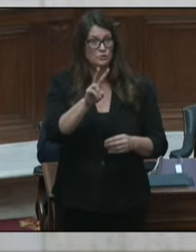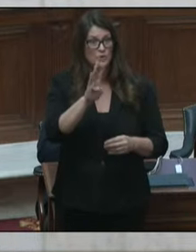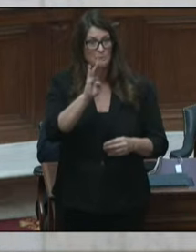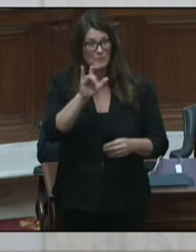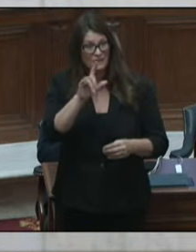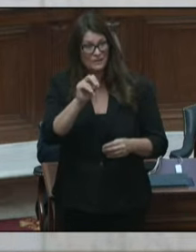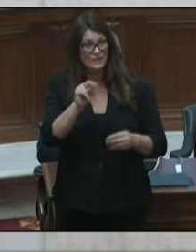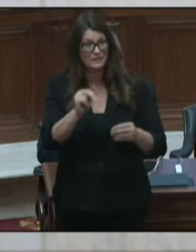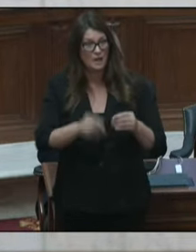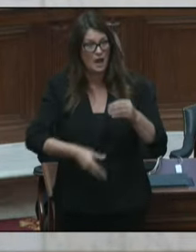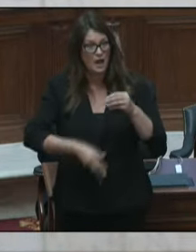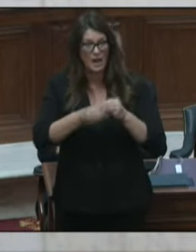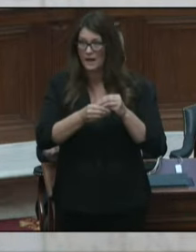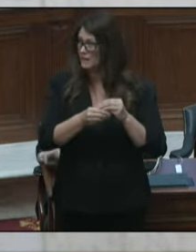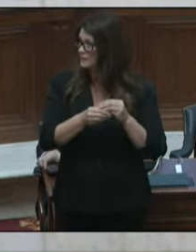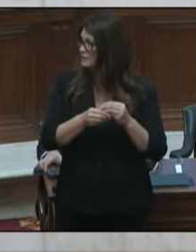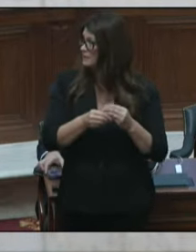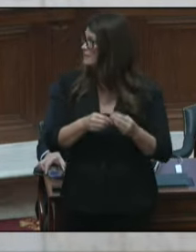projects.